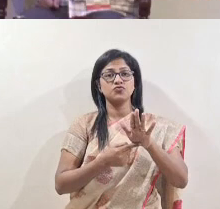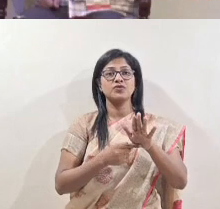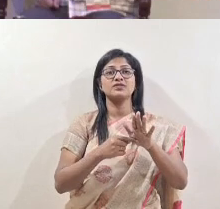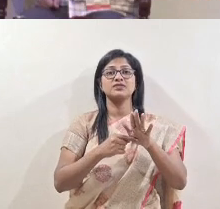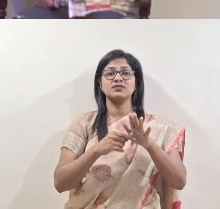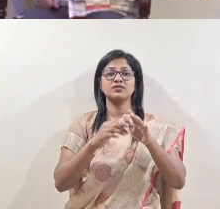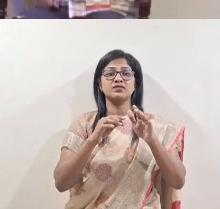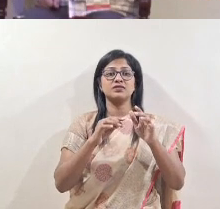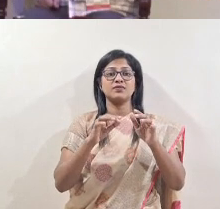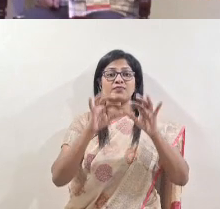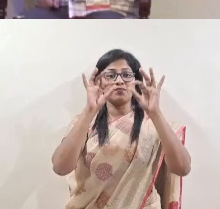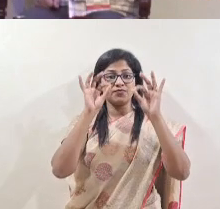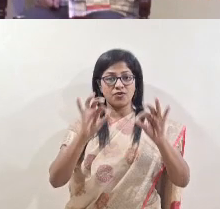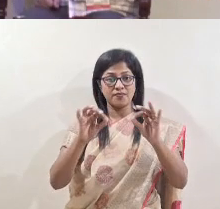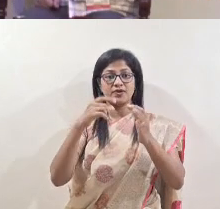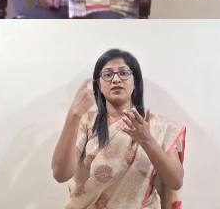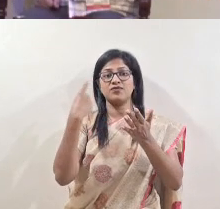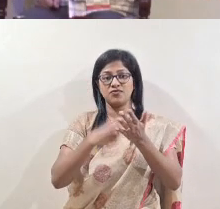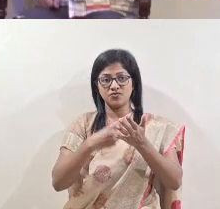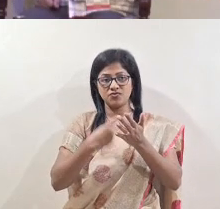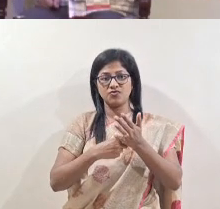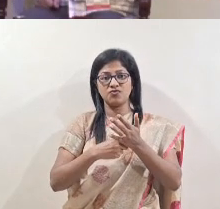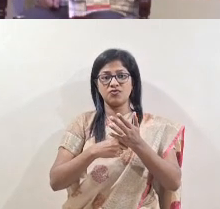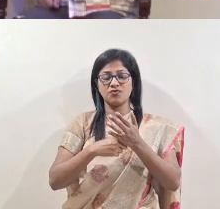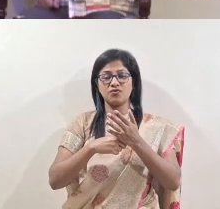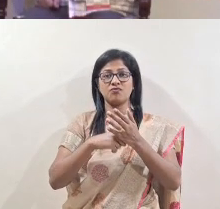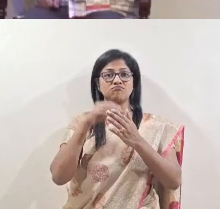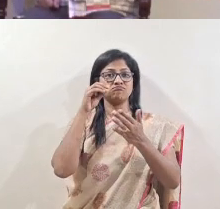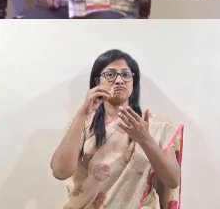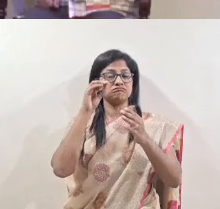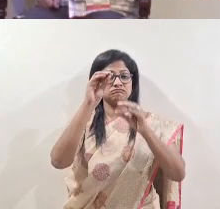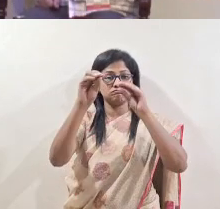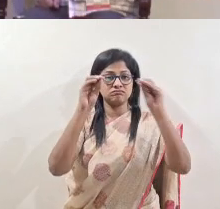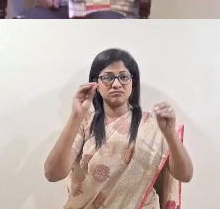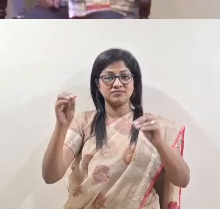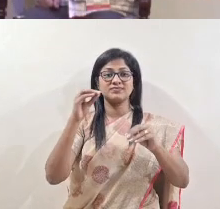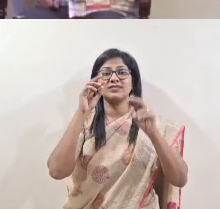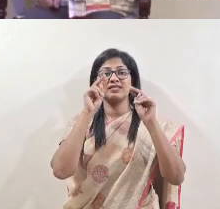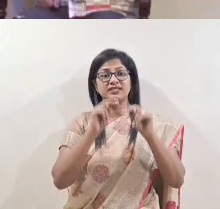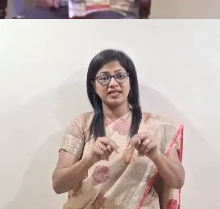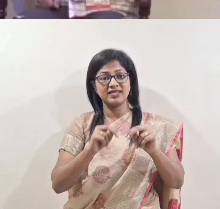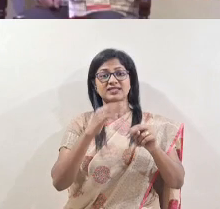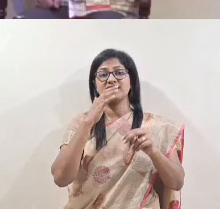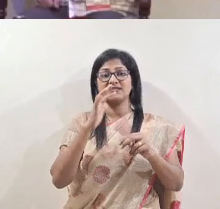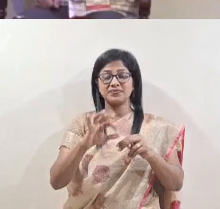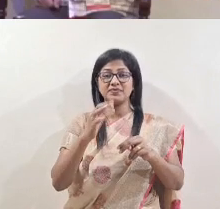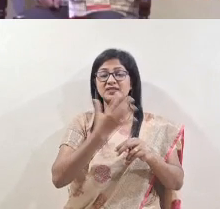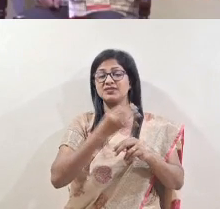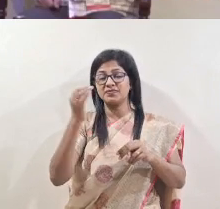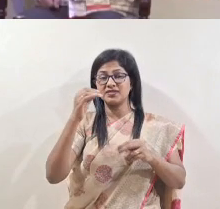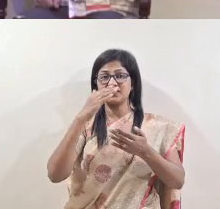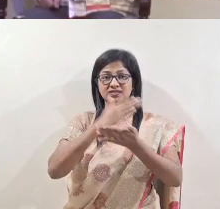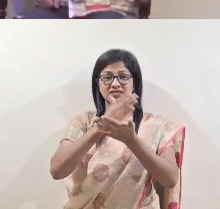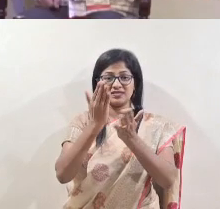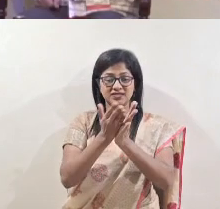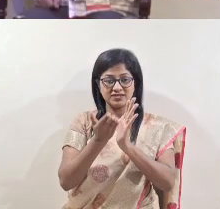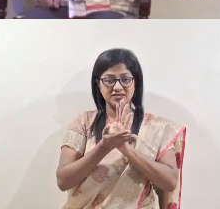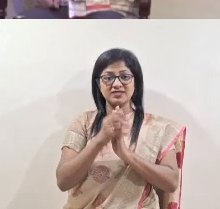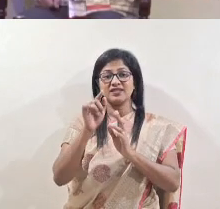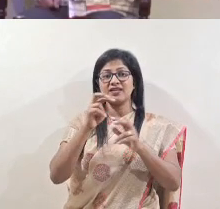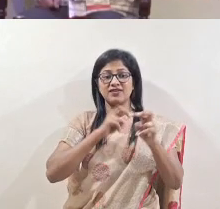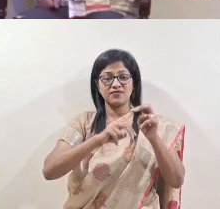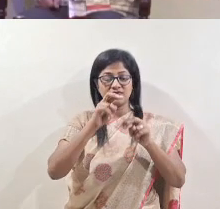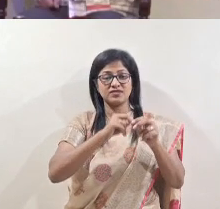law enforcement is very much required, especially at major intersections where there's a lot of pedestrian movements. So this is something